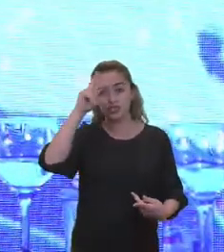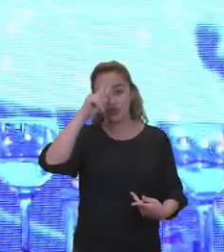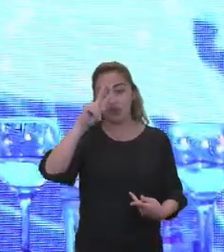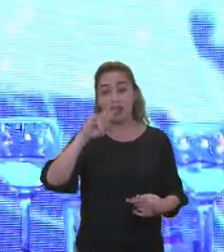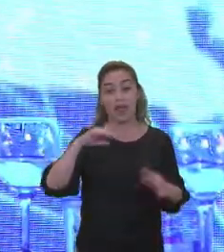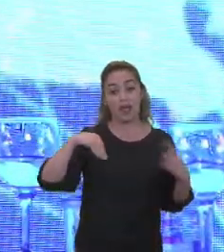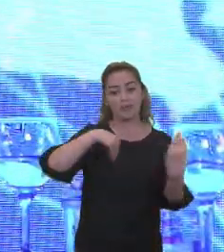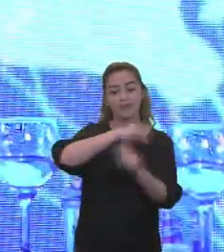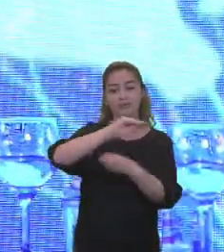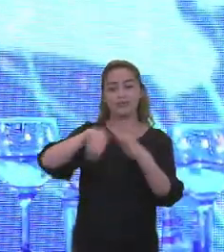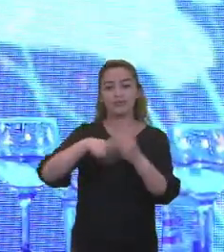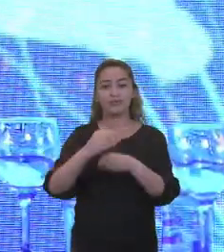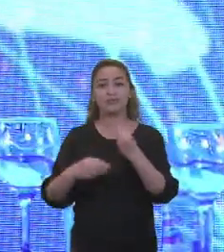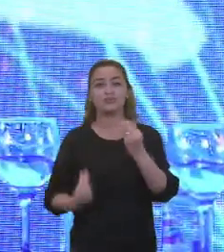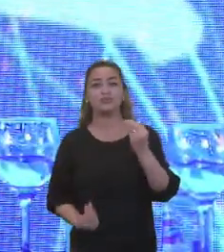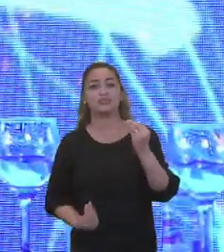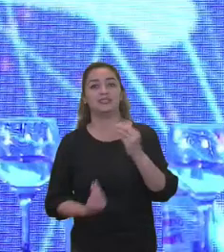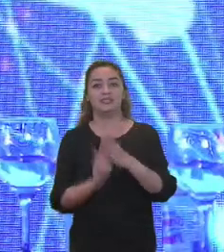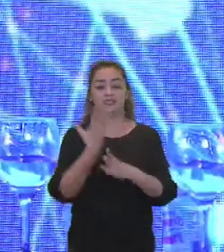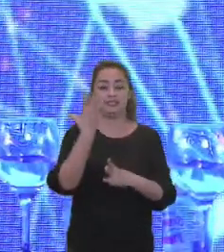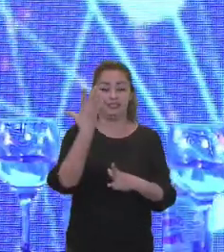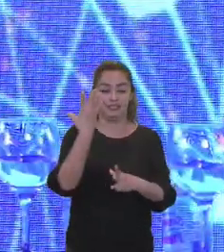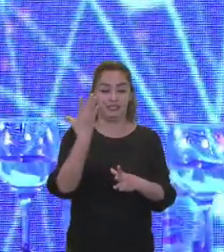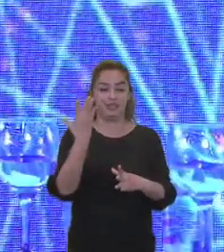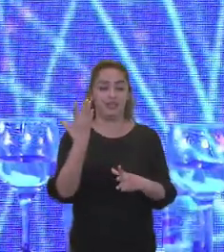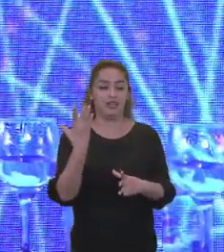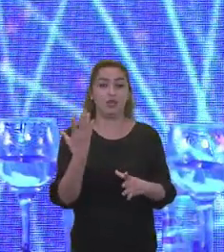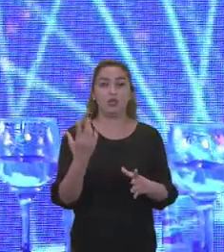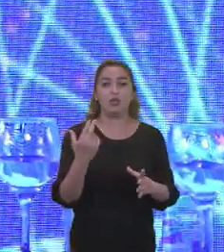story. It's the mix of the whole story.